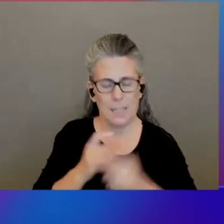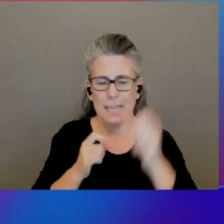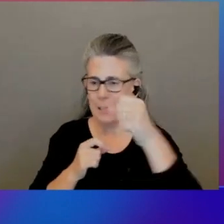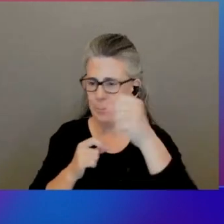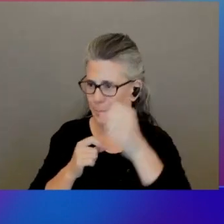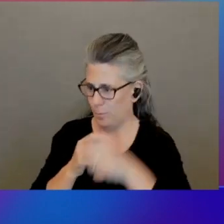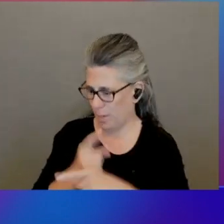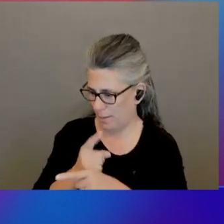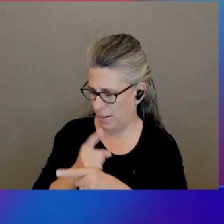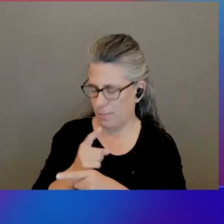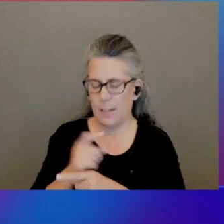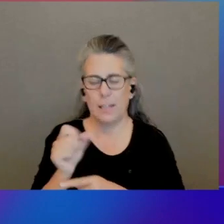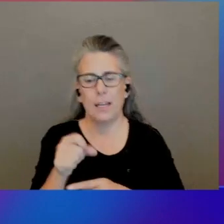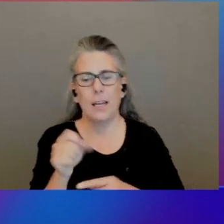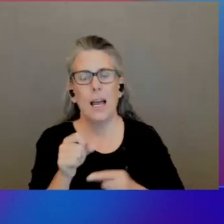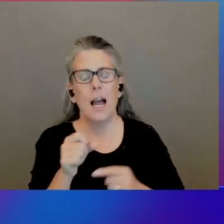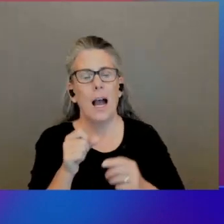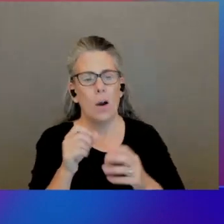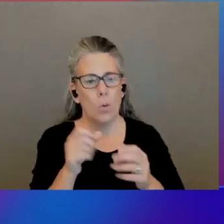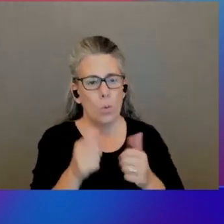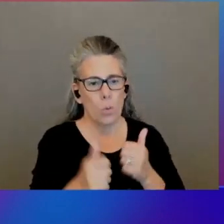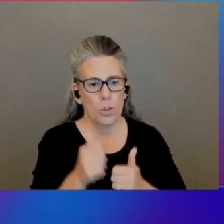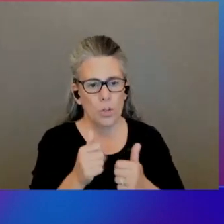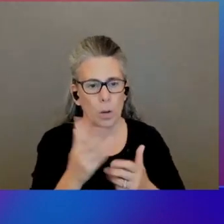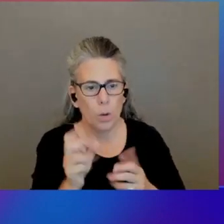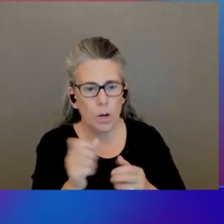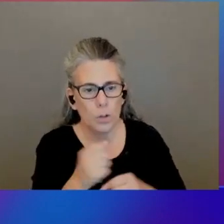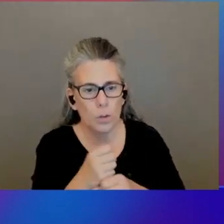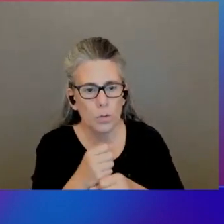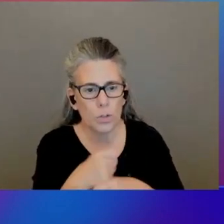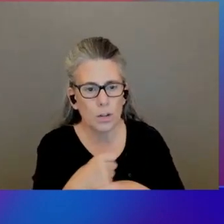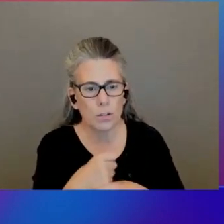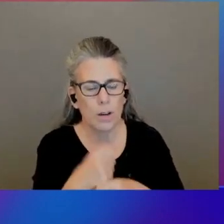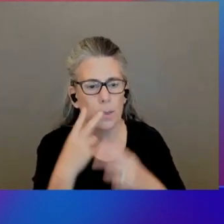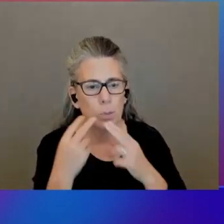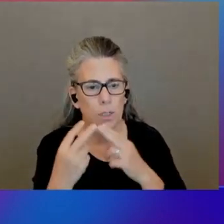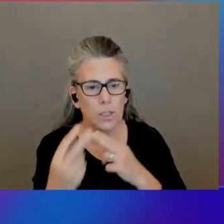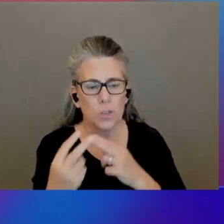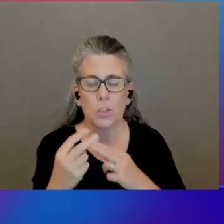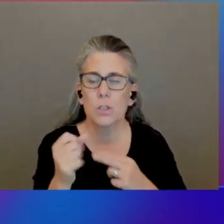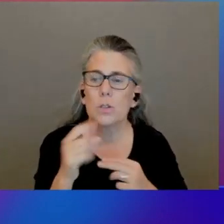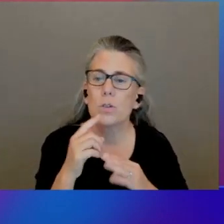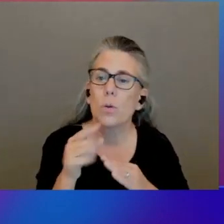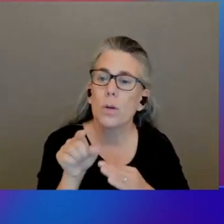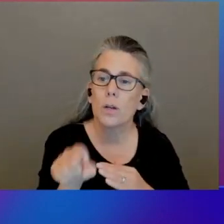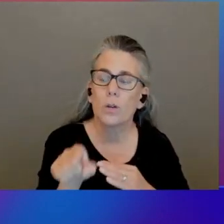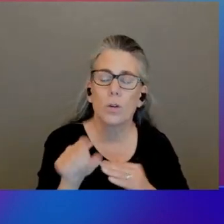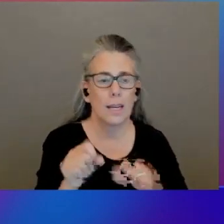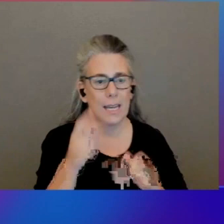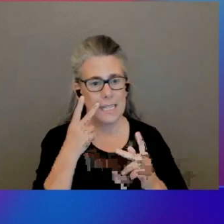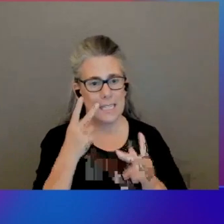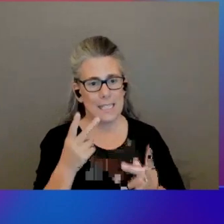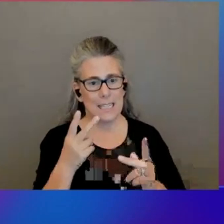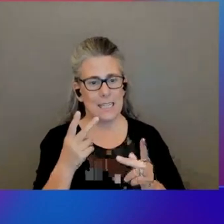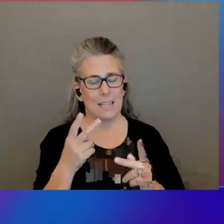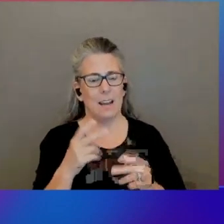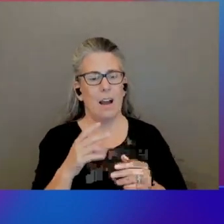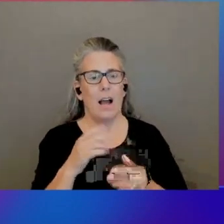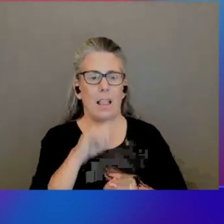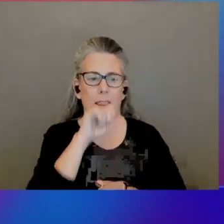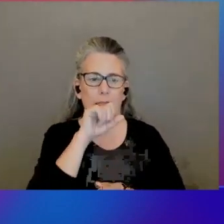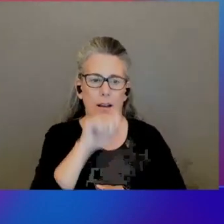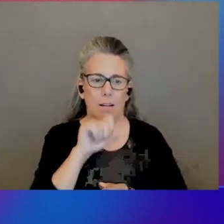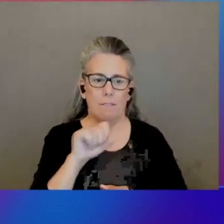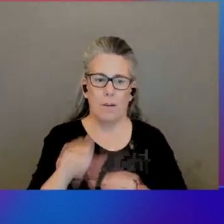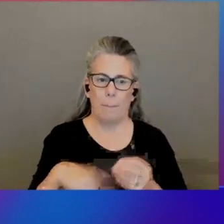generate predictions on. I can join, here's one of the powerful things that I actually do love about Canvas. You can join these disparate